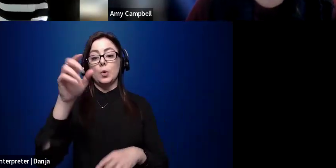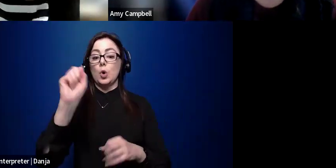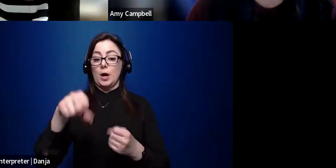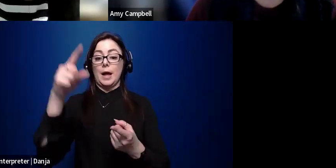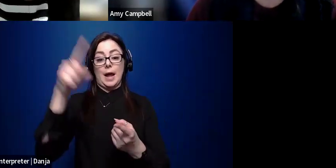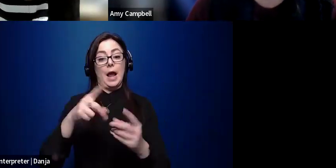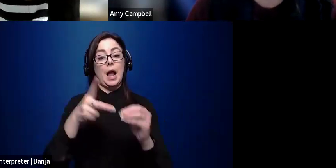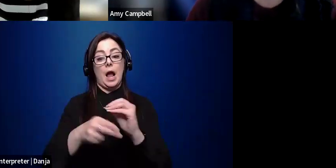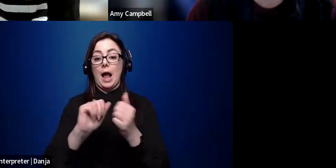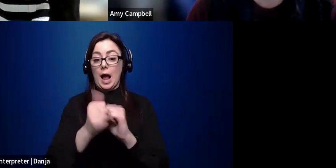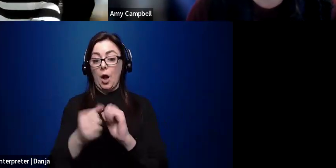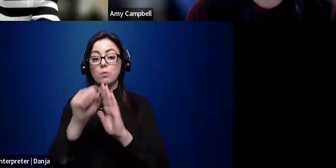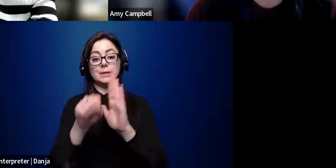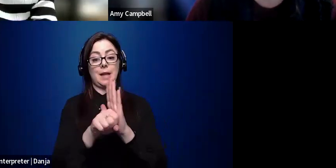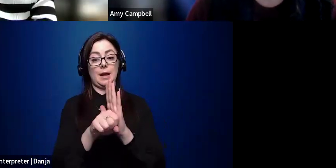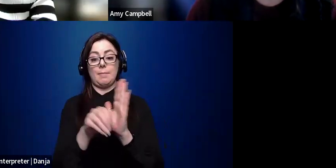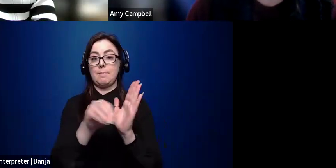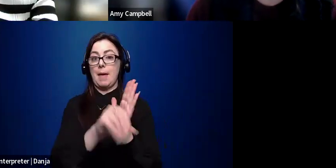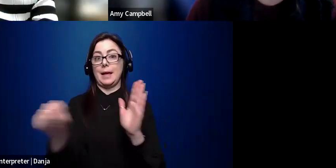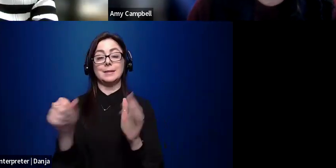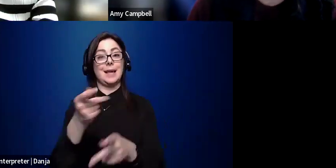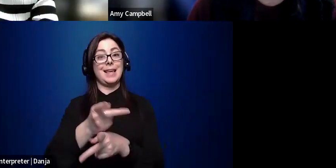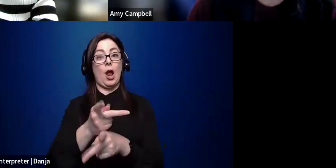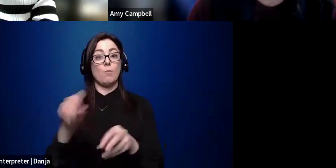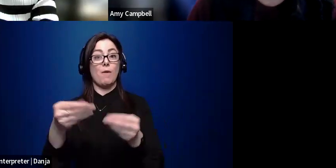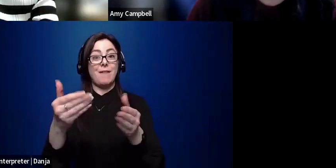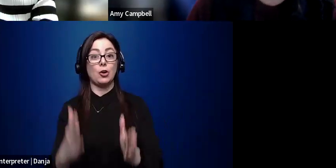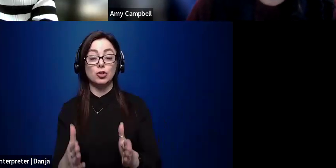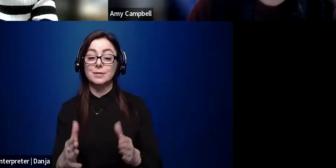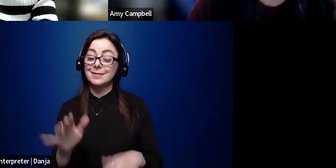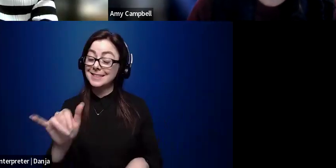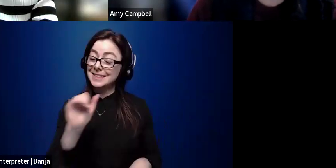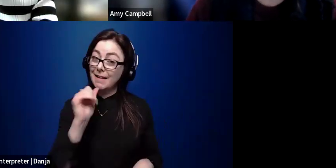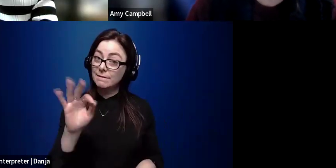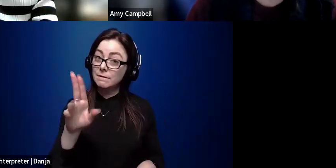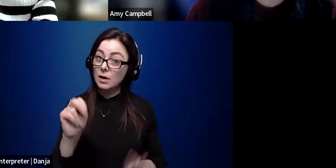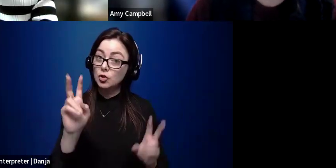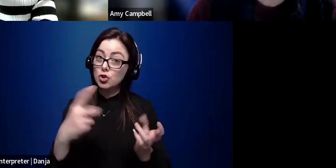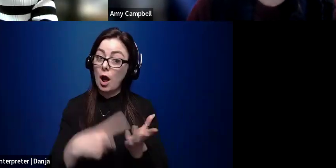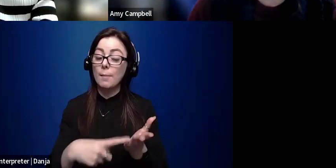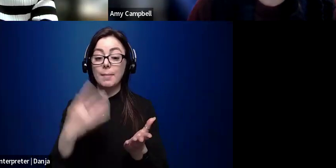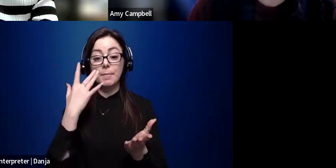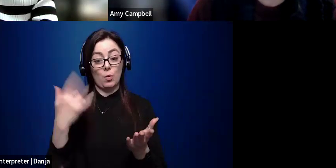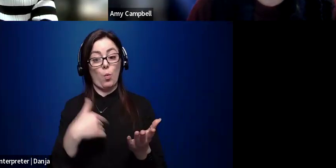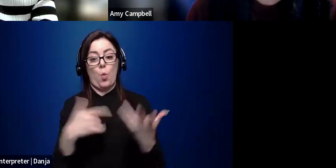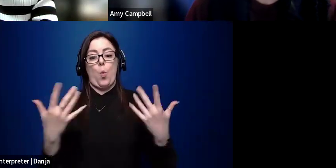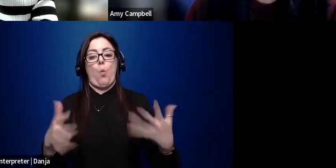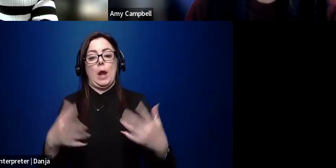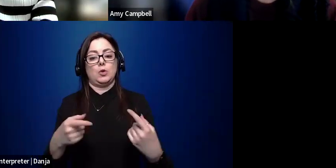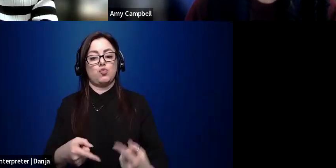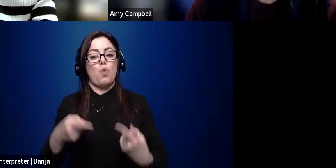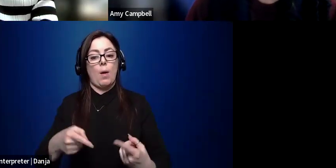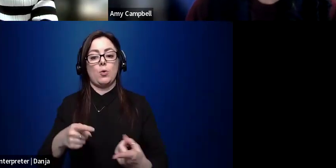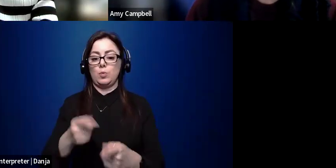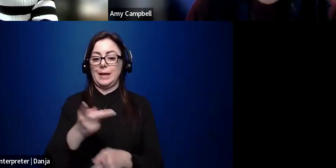people that are already struggling to keep workforce because of low wages. I think we all know